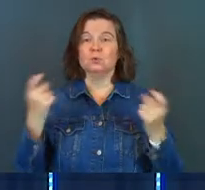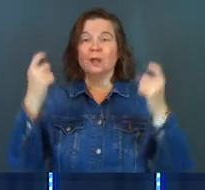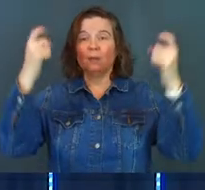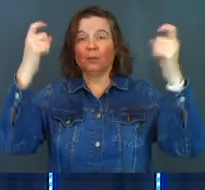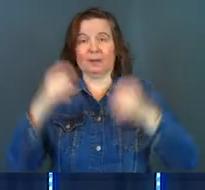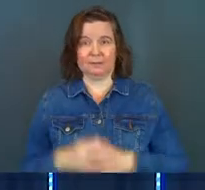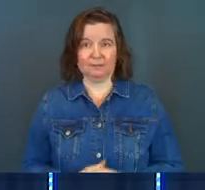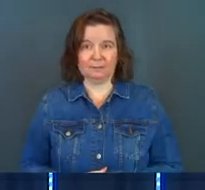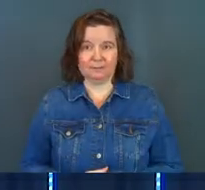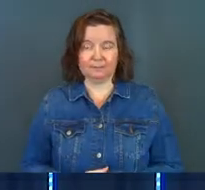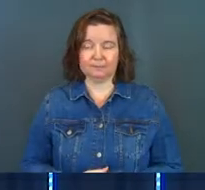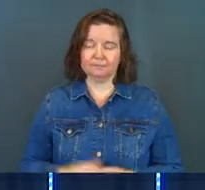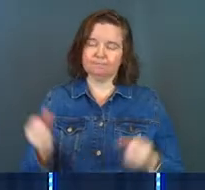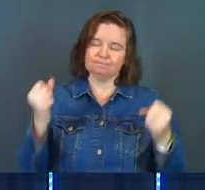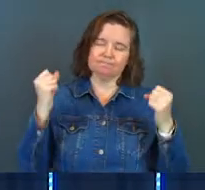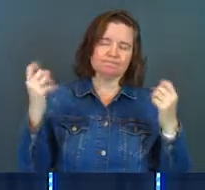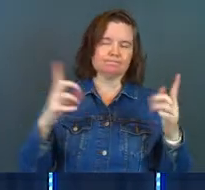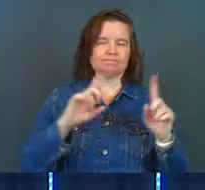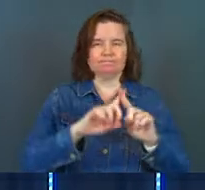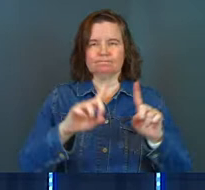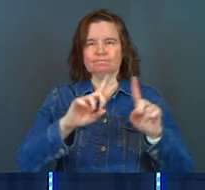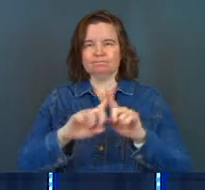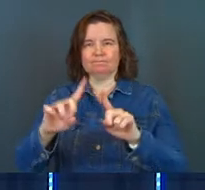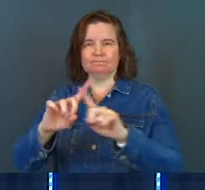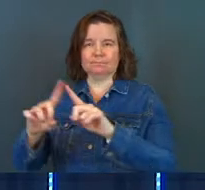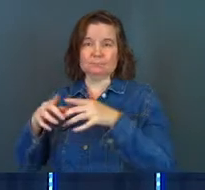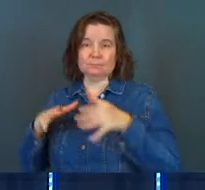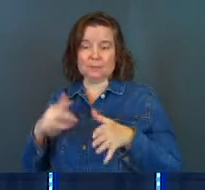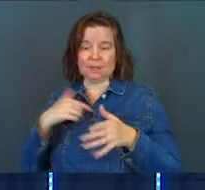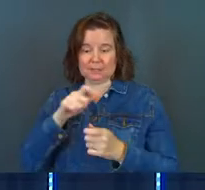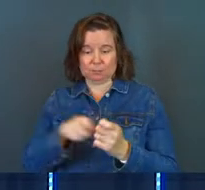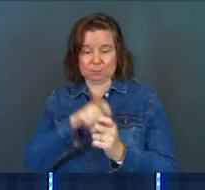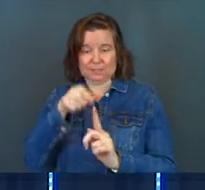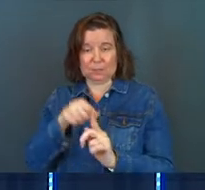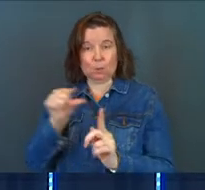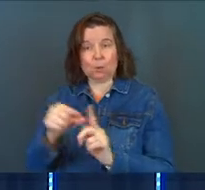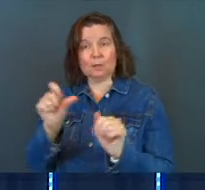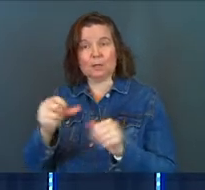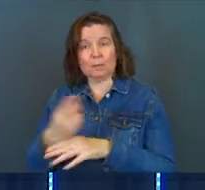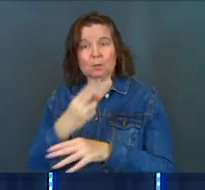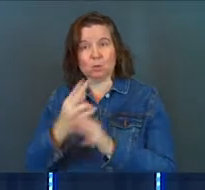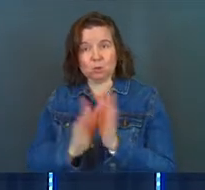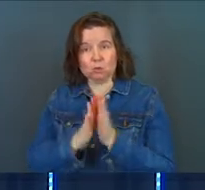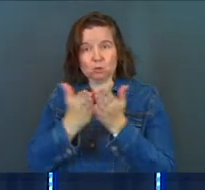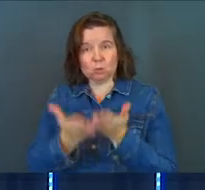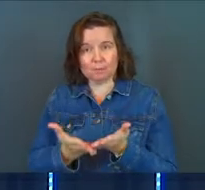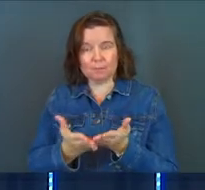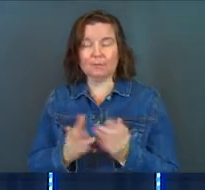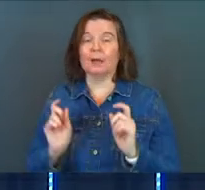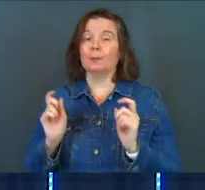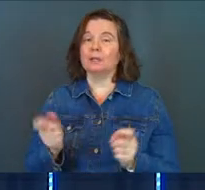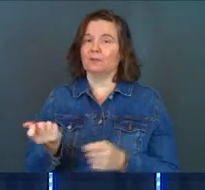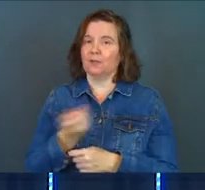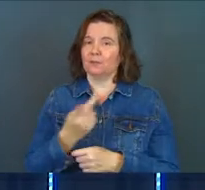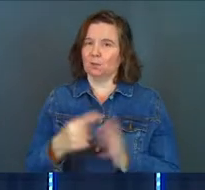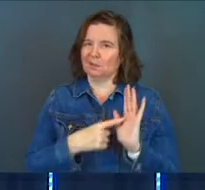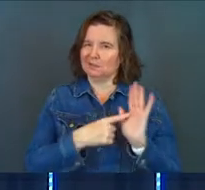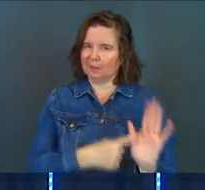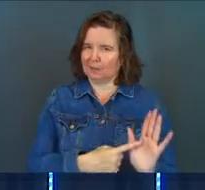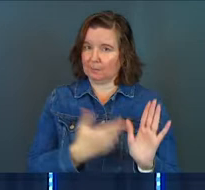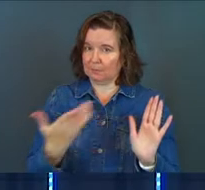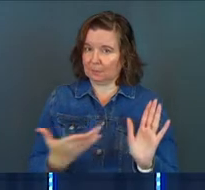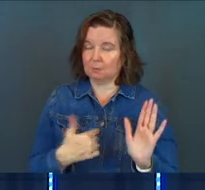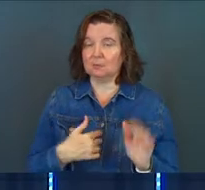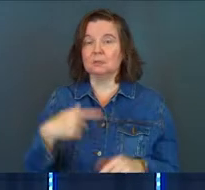celebrate. There's so many different ways that this particular word can be used in the scripture. I'm going to give you a couple of examples